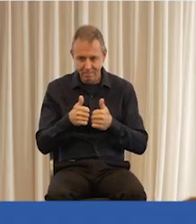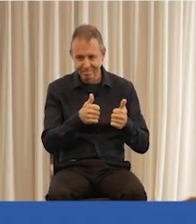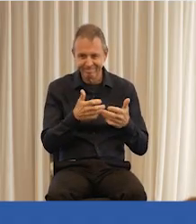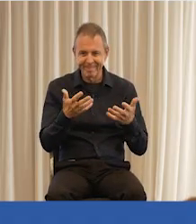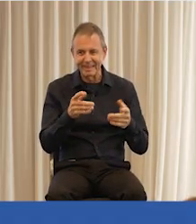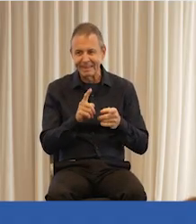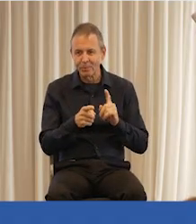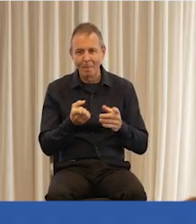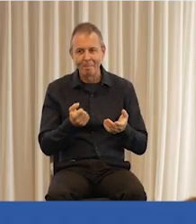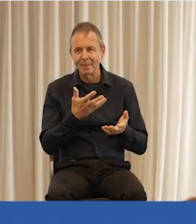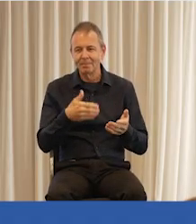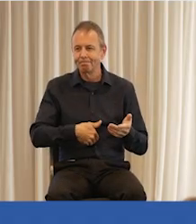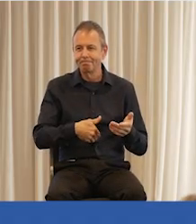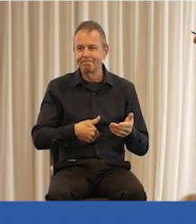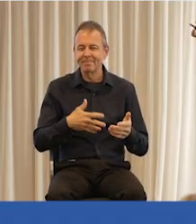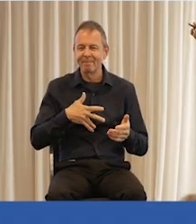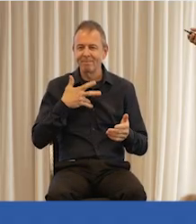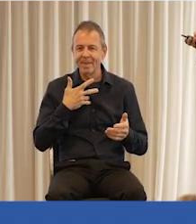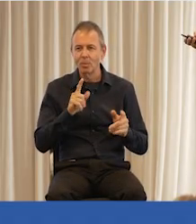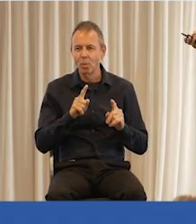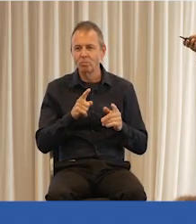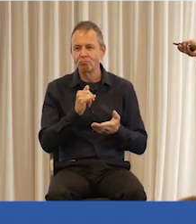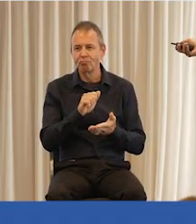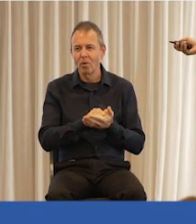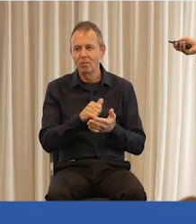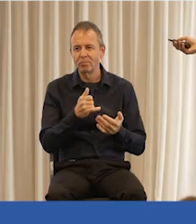with what you feel and what's in front of you there.